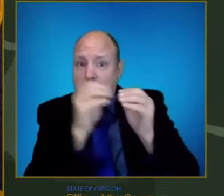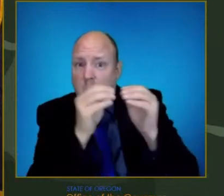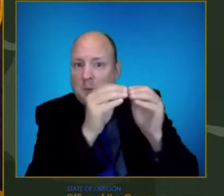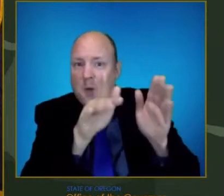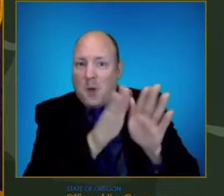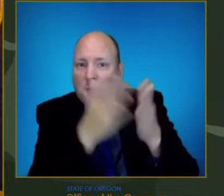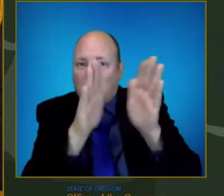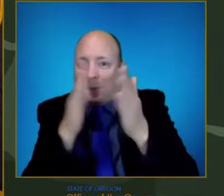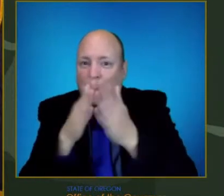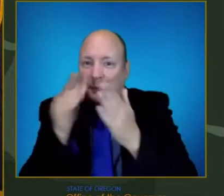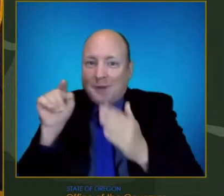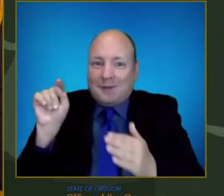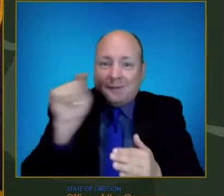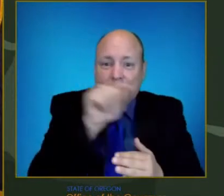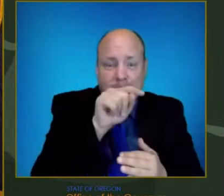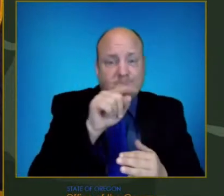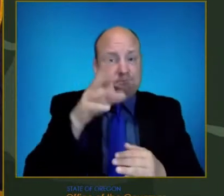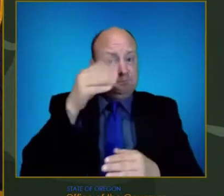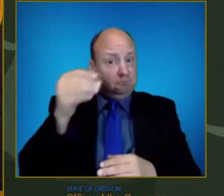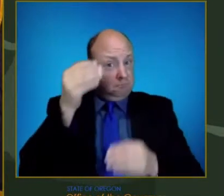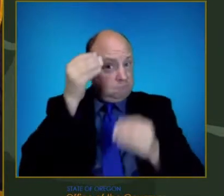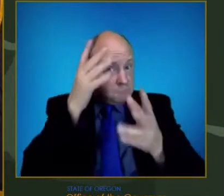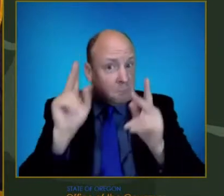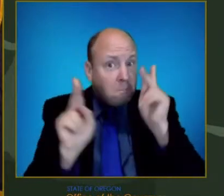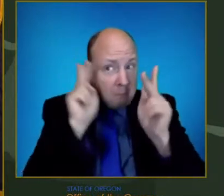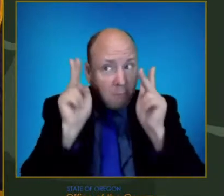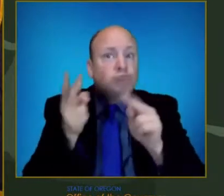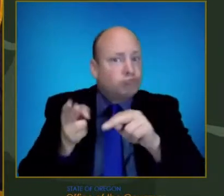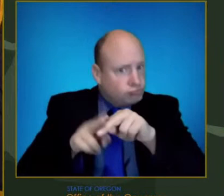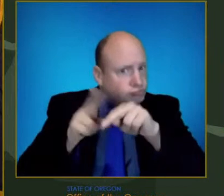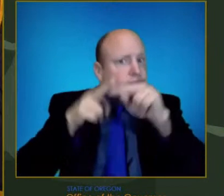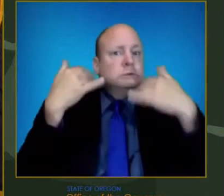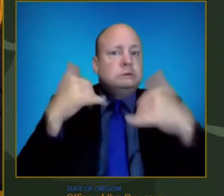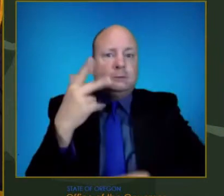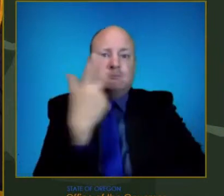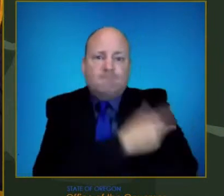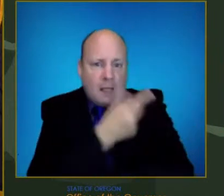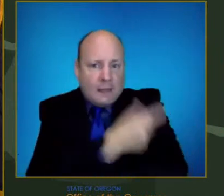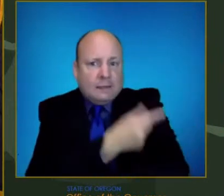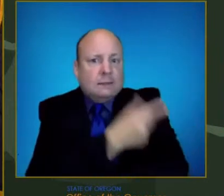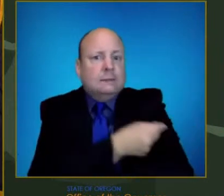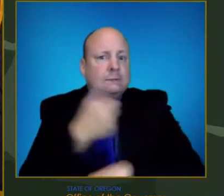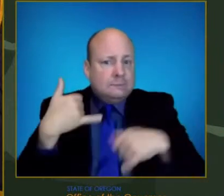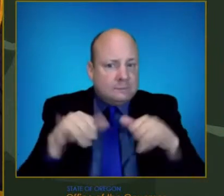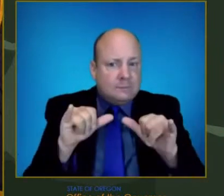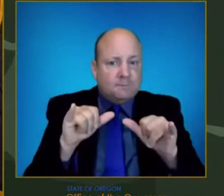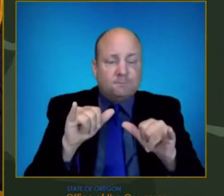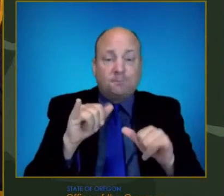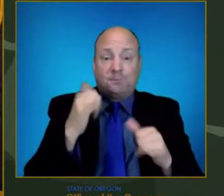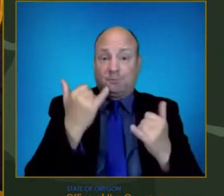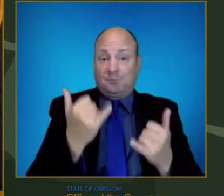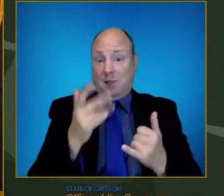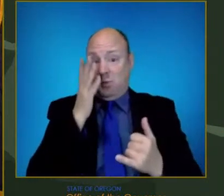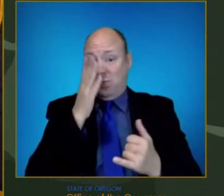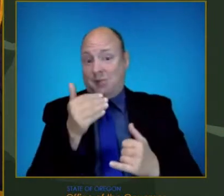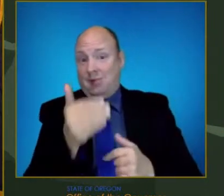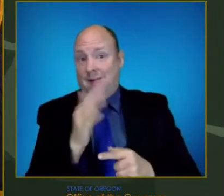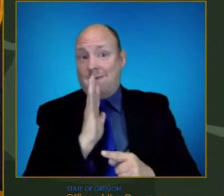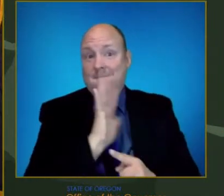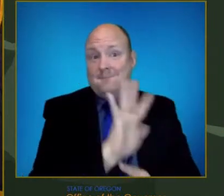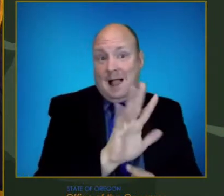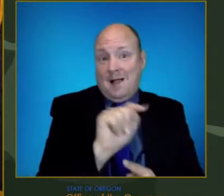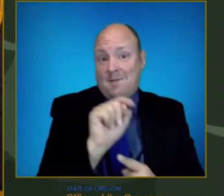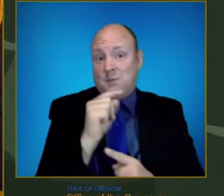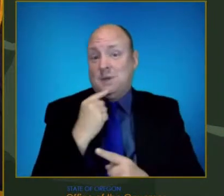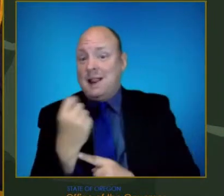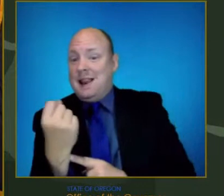vaccinated, progress on vaccines for our 5 to 11-year-olds, and now the beginning of boosters for some of our